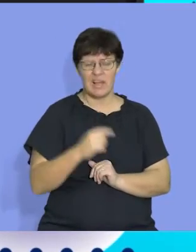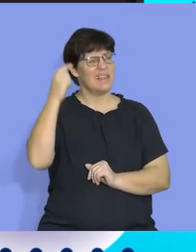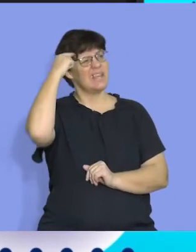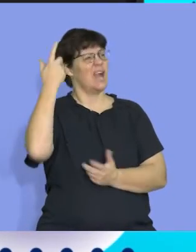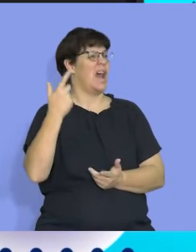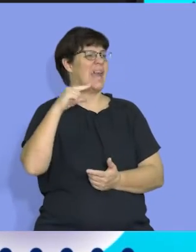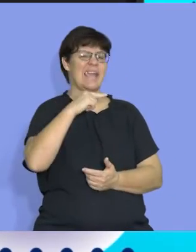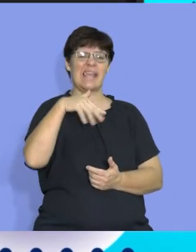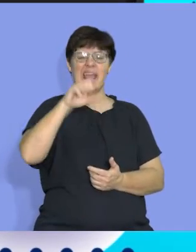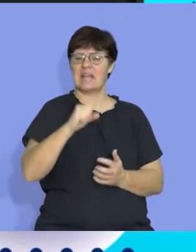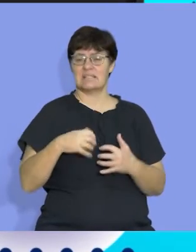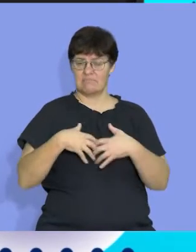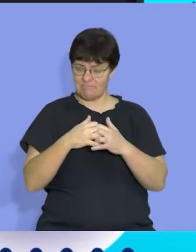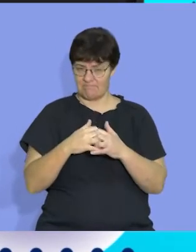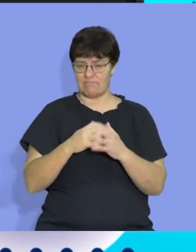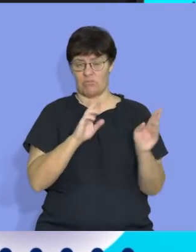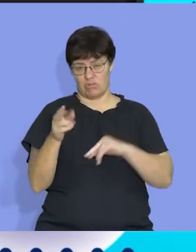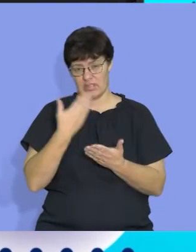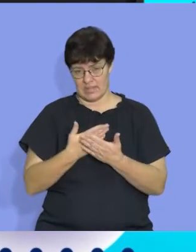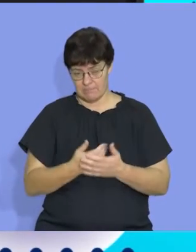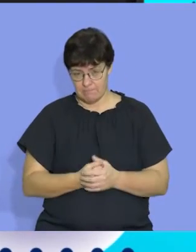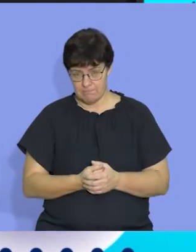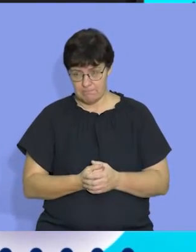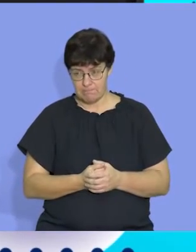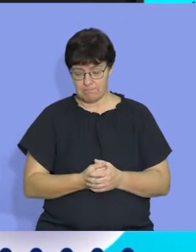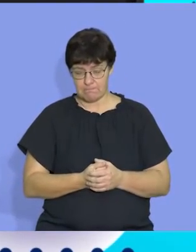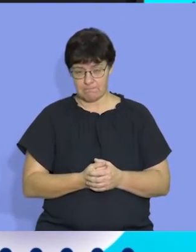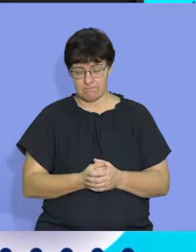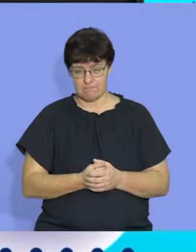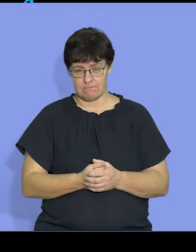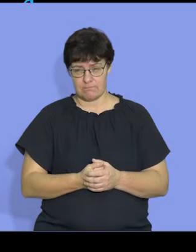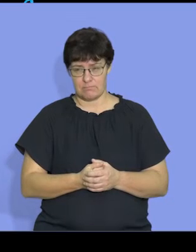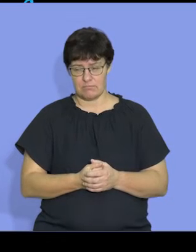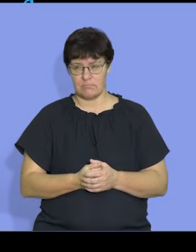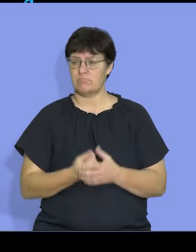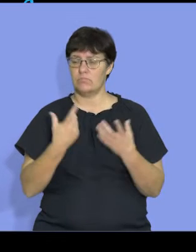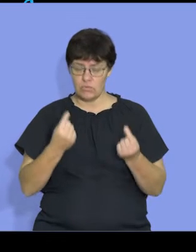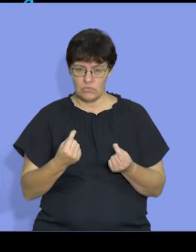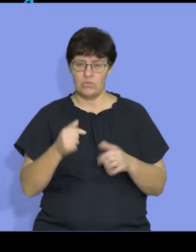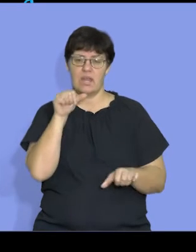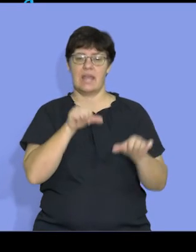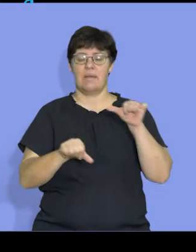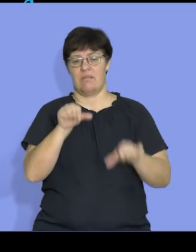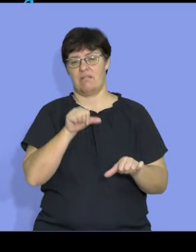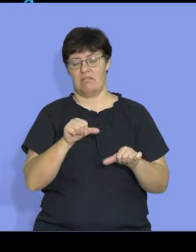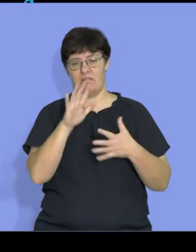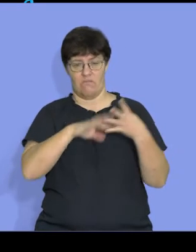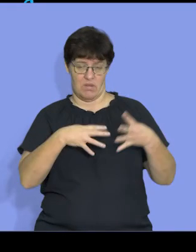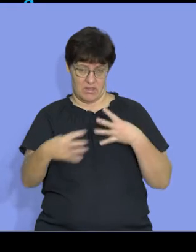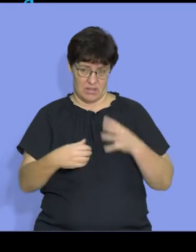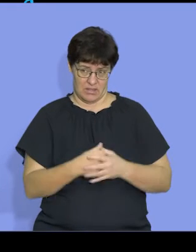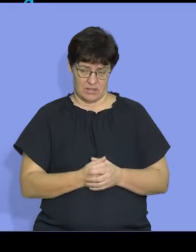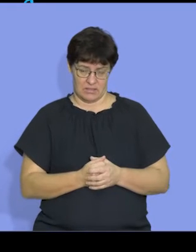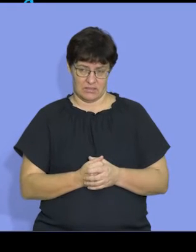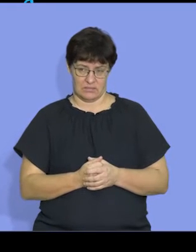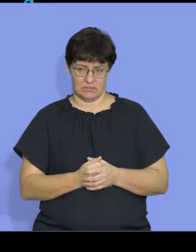gas forming type of a reaction, right? So this has a lot to do with the chemical formula and, you know, the whole